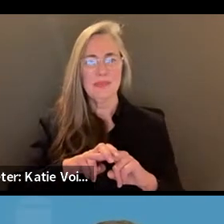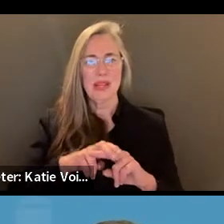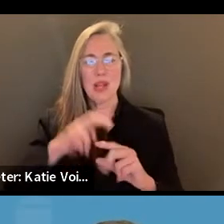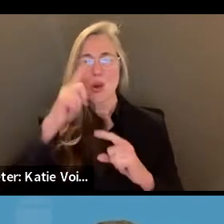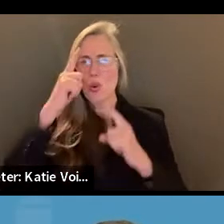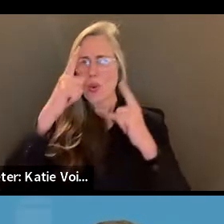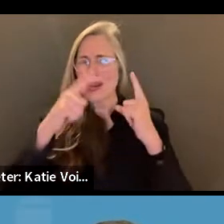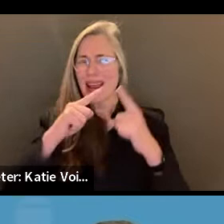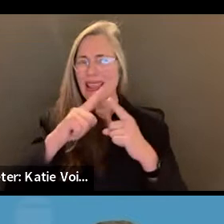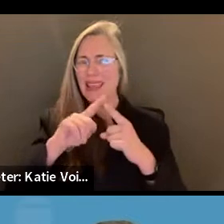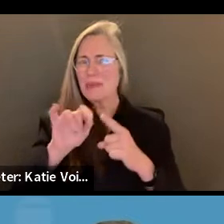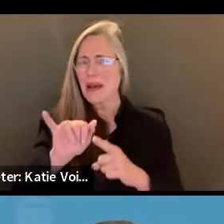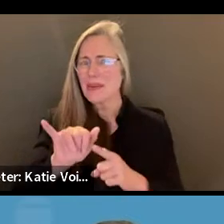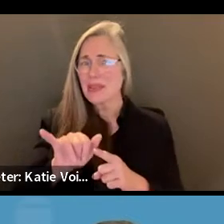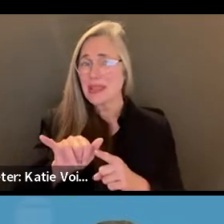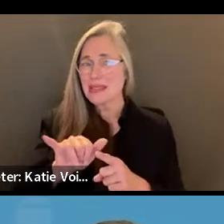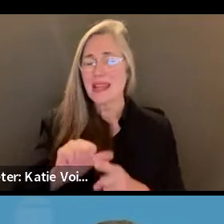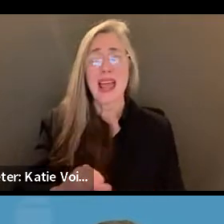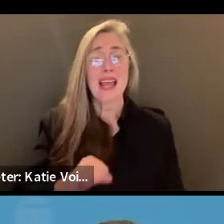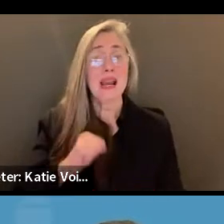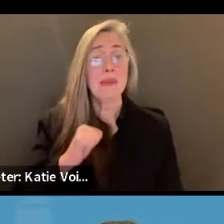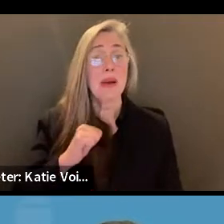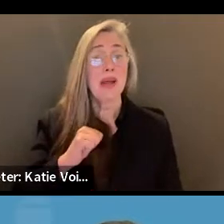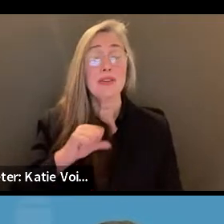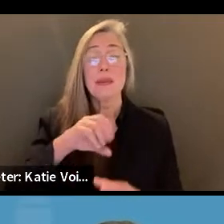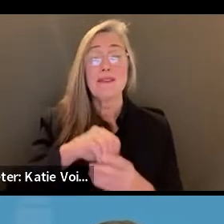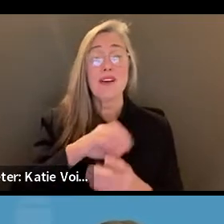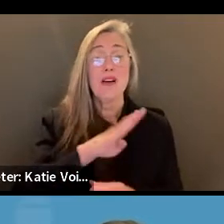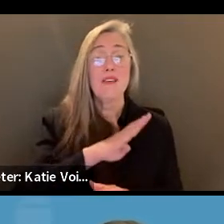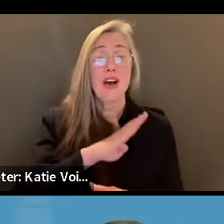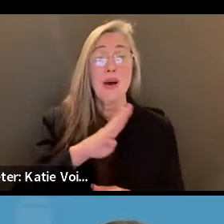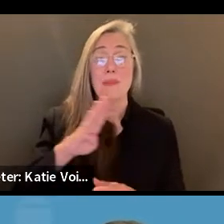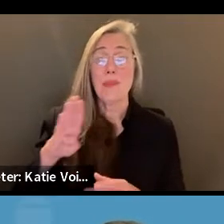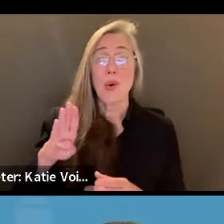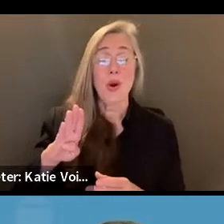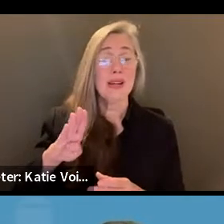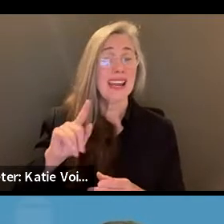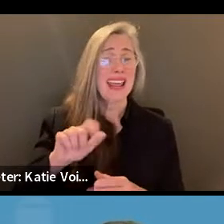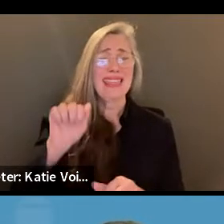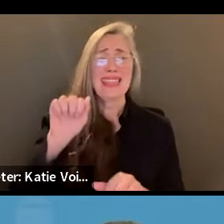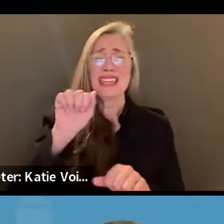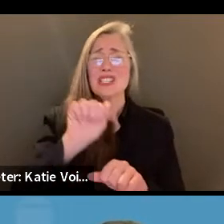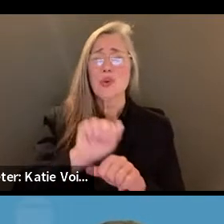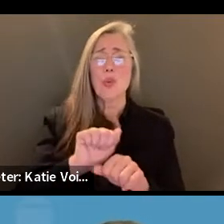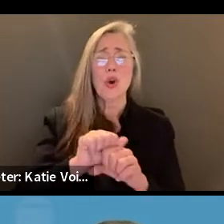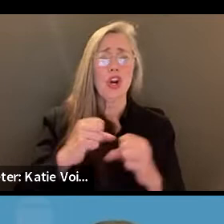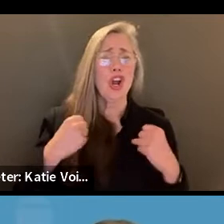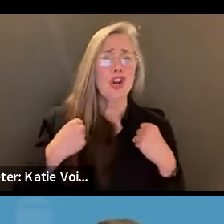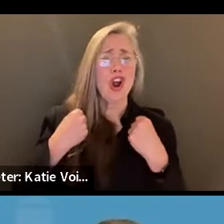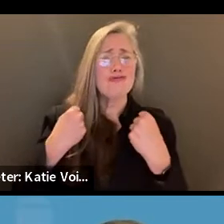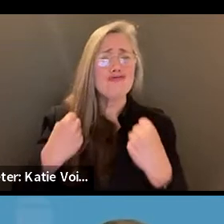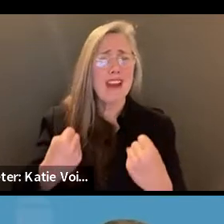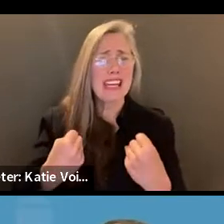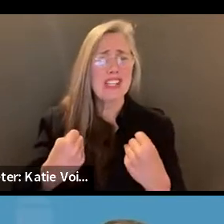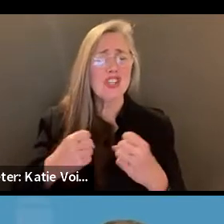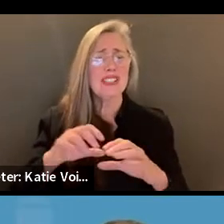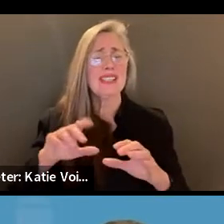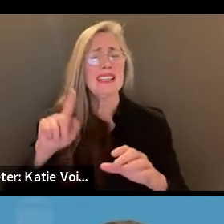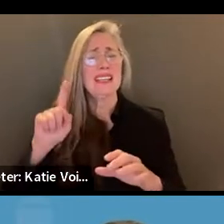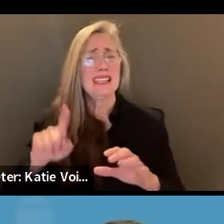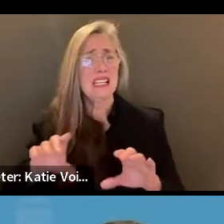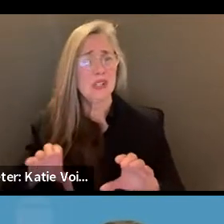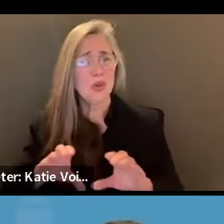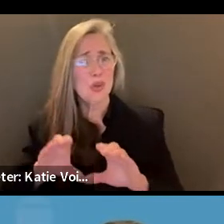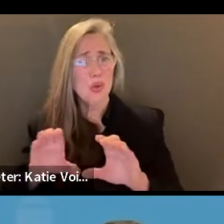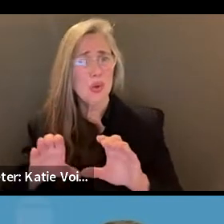this, and I am proud to be part of this board, leading this very courageous work that we have to do, and know that, there's continued work that